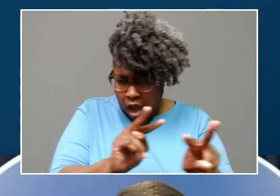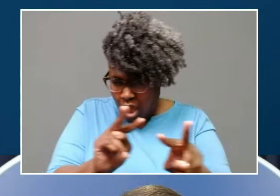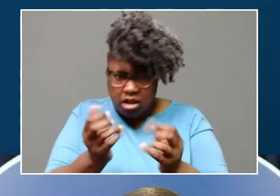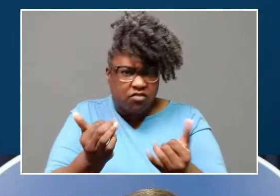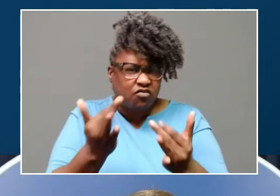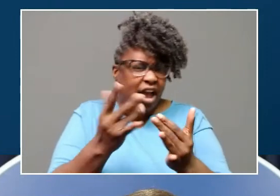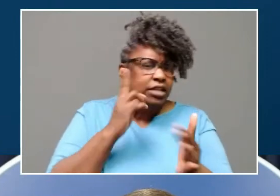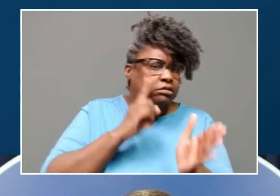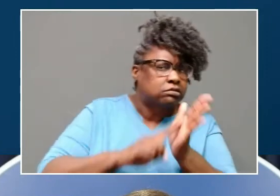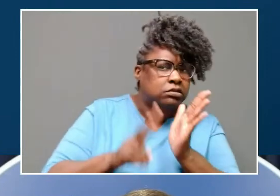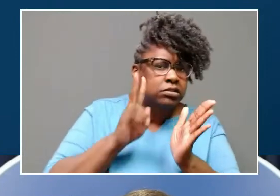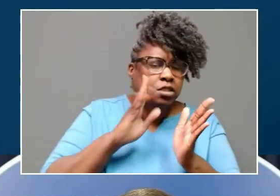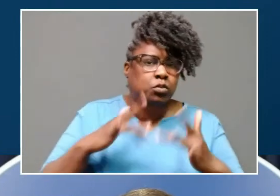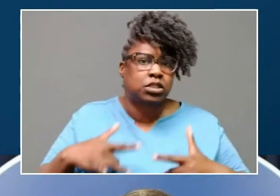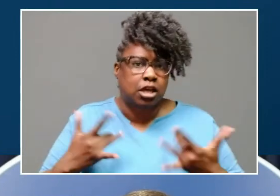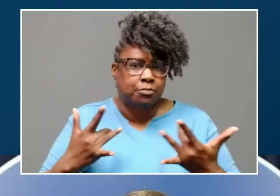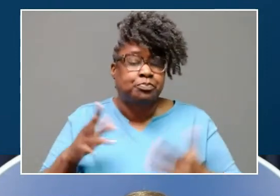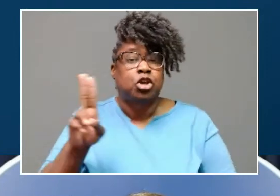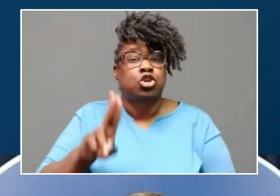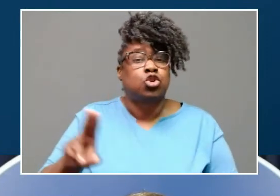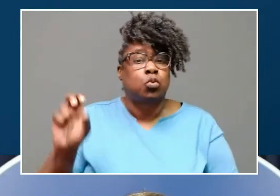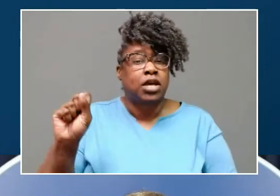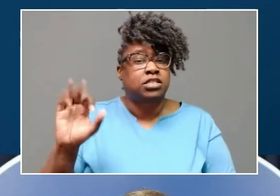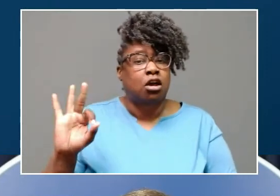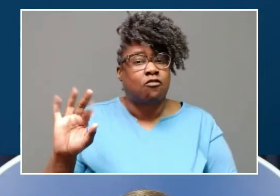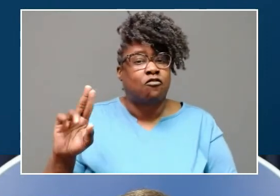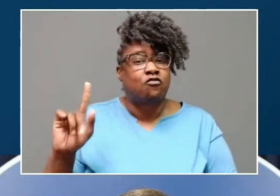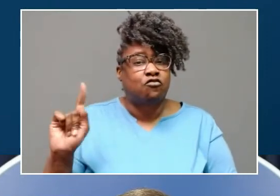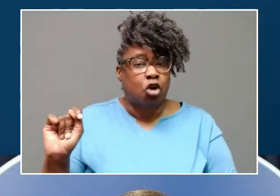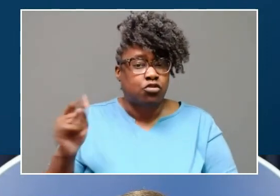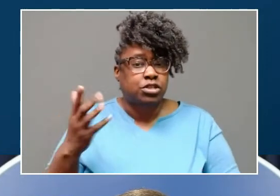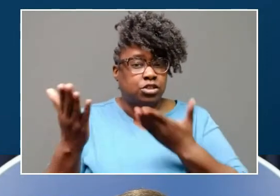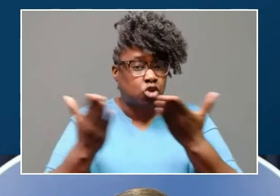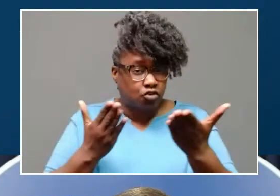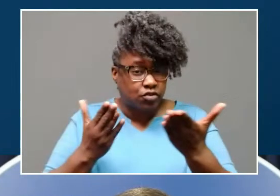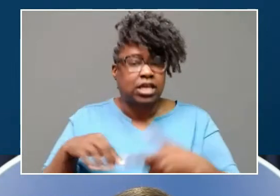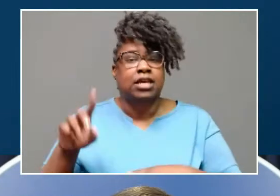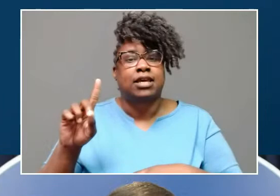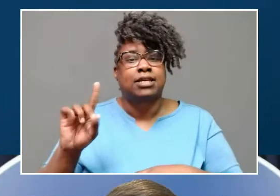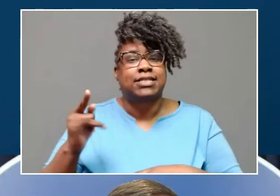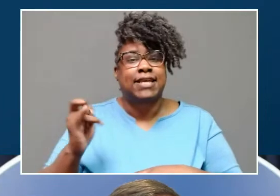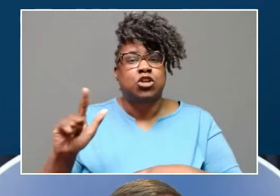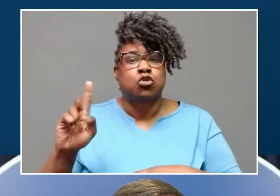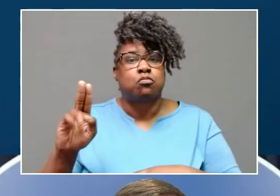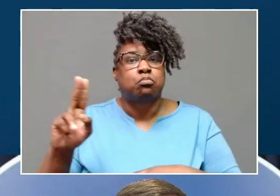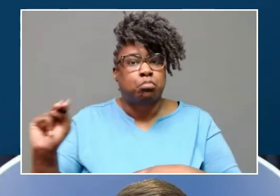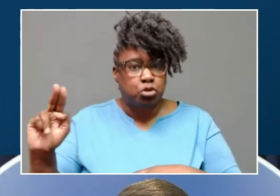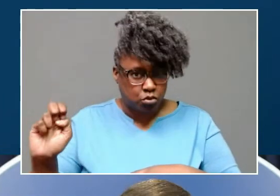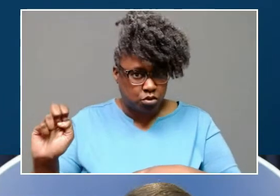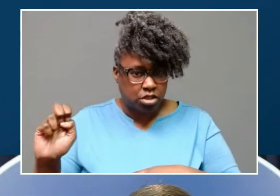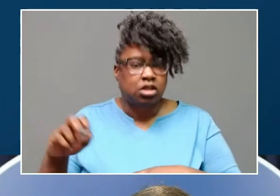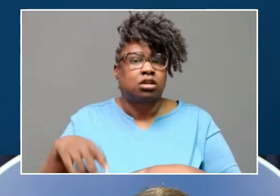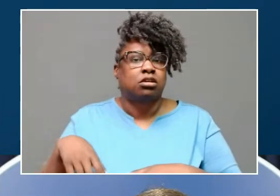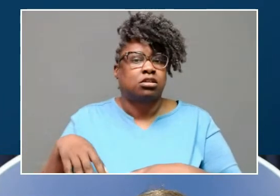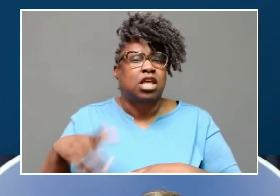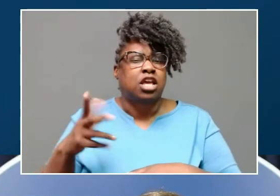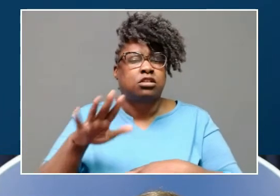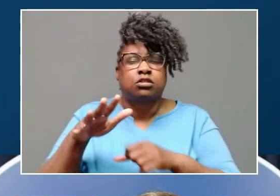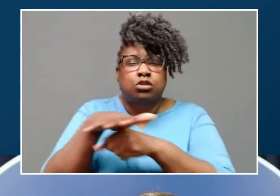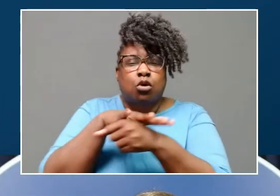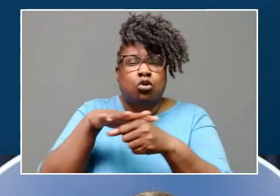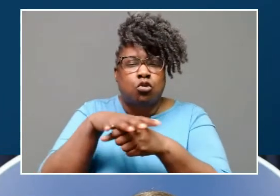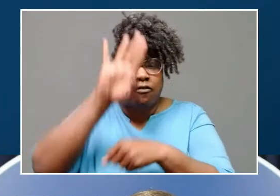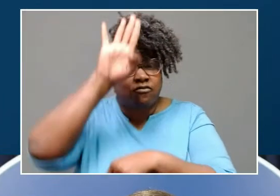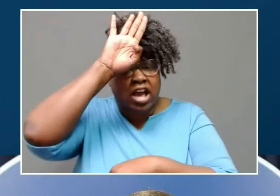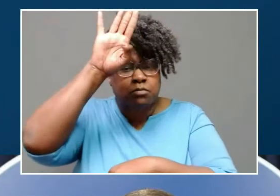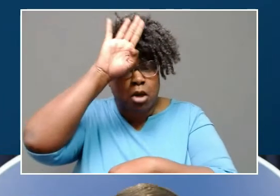Forestry, the U.S. Forest Service, Daniel Boone National Forest, and local fire departments who are working to control the fire. They're